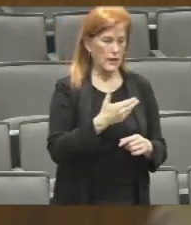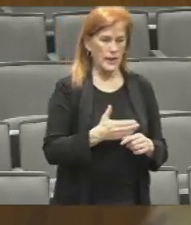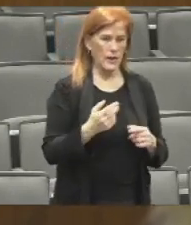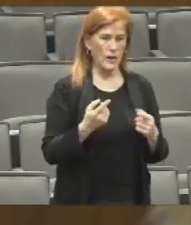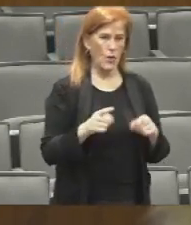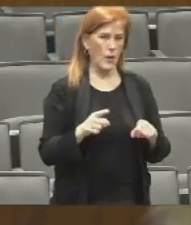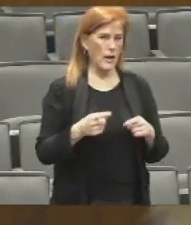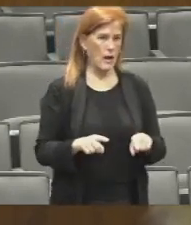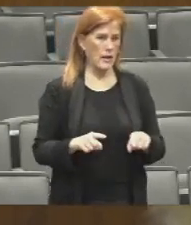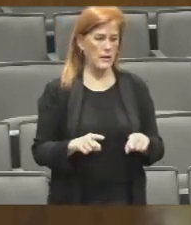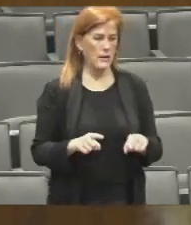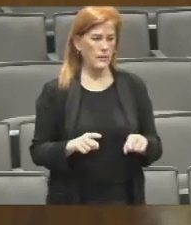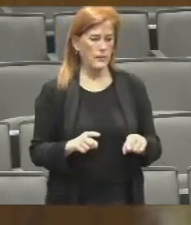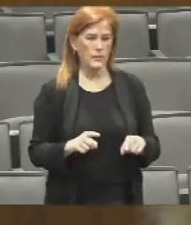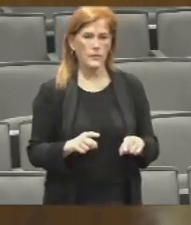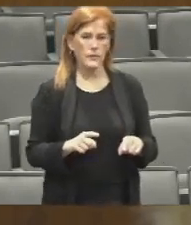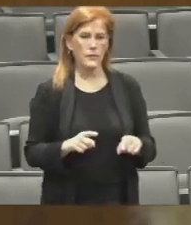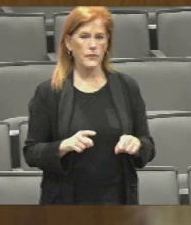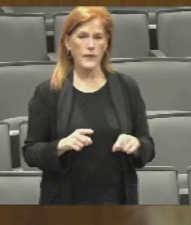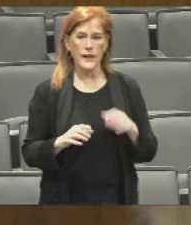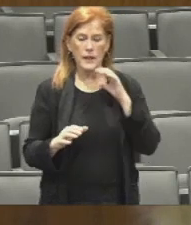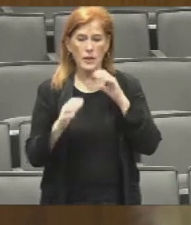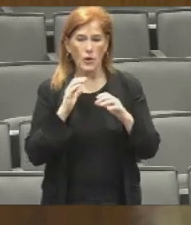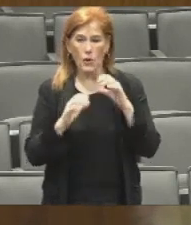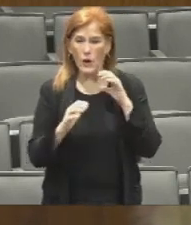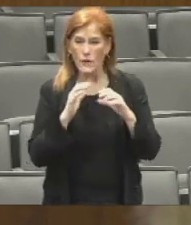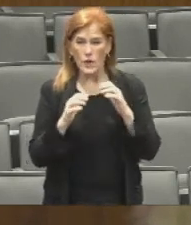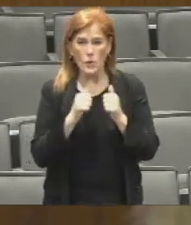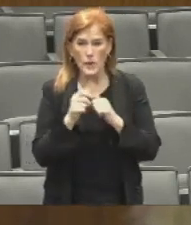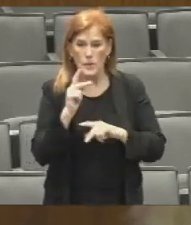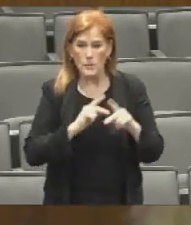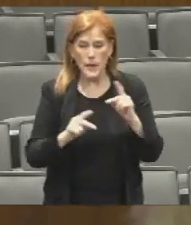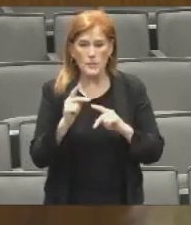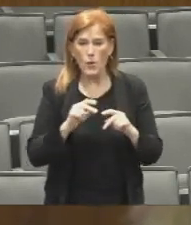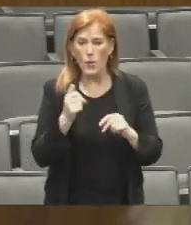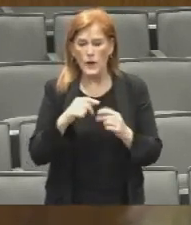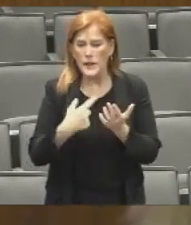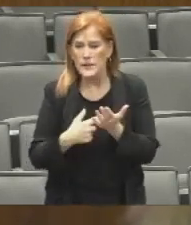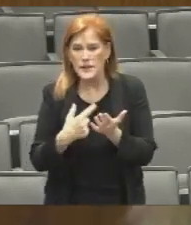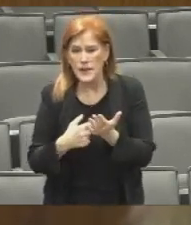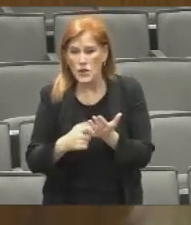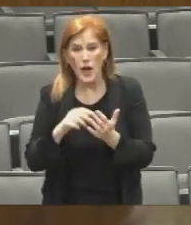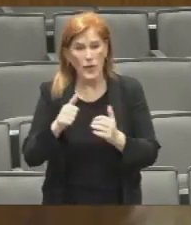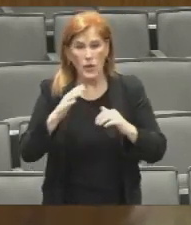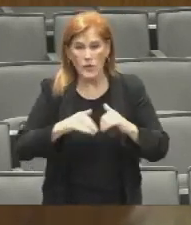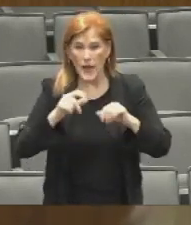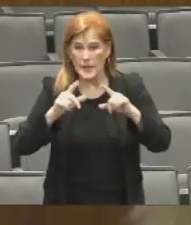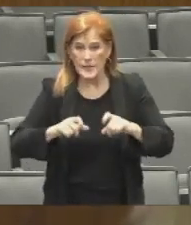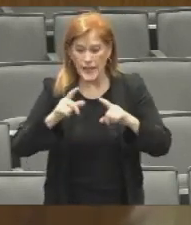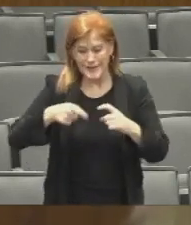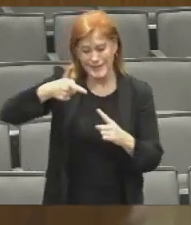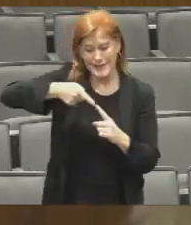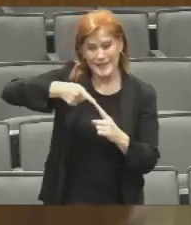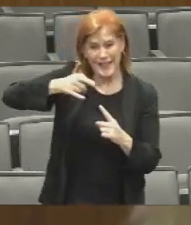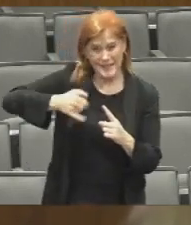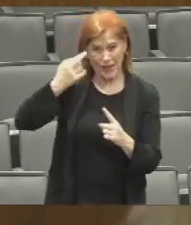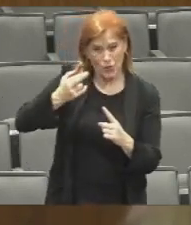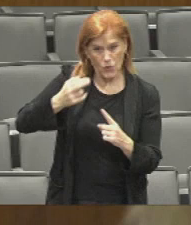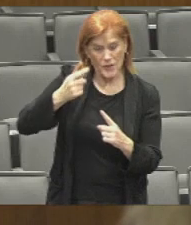like, any conversations with UNFC or anything where their thought might be that, other than the testing piece? And that's kind of a